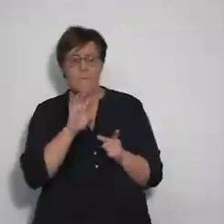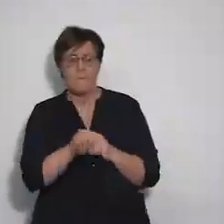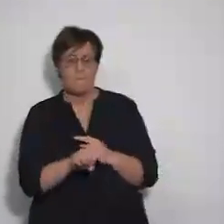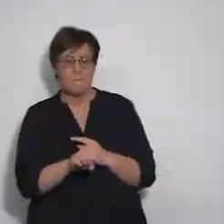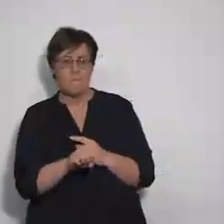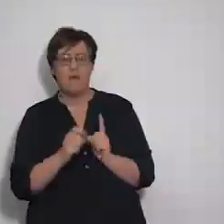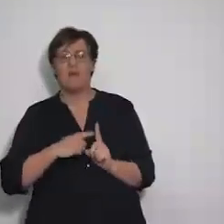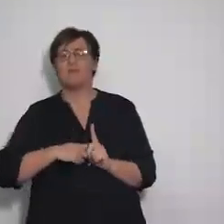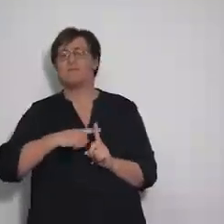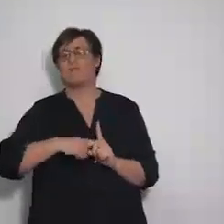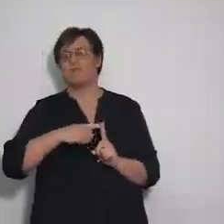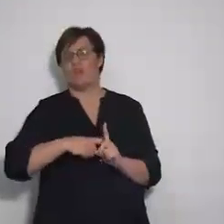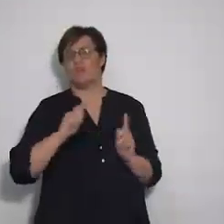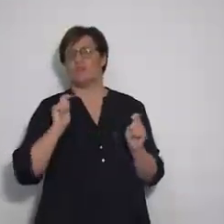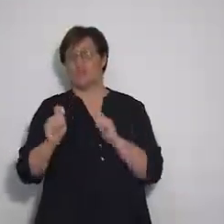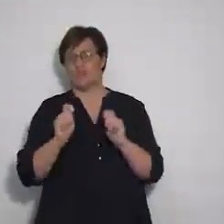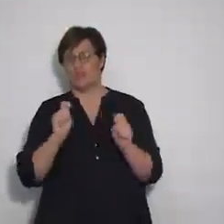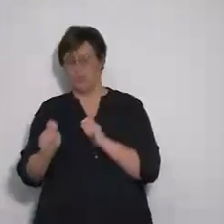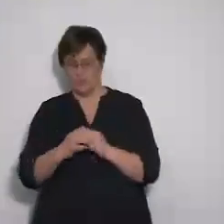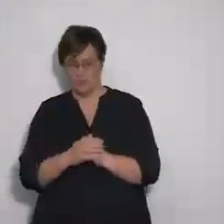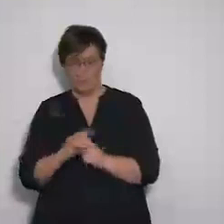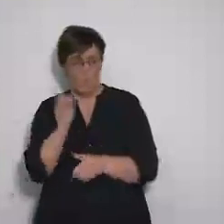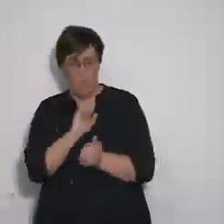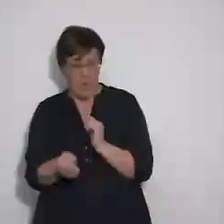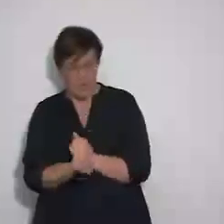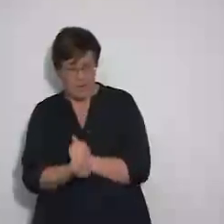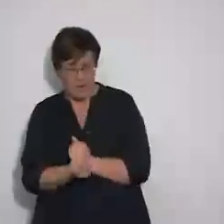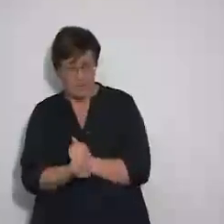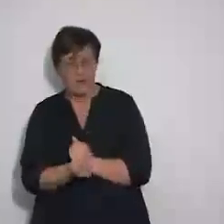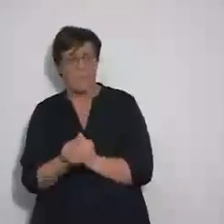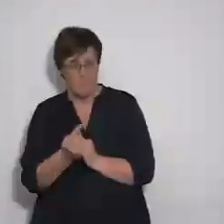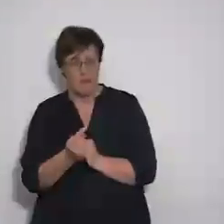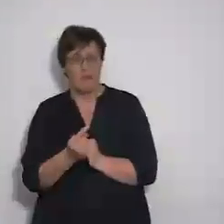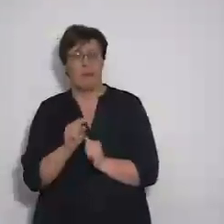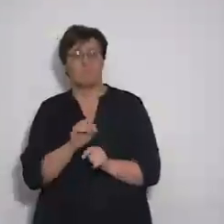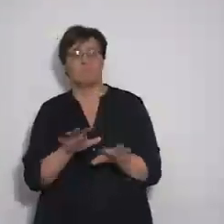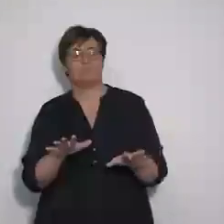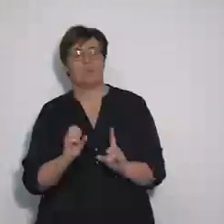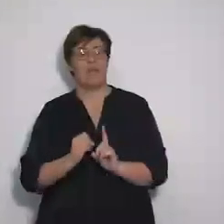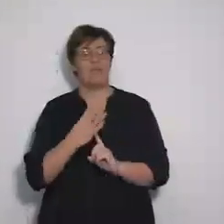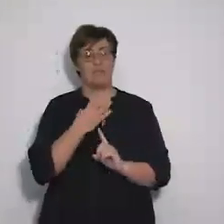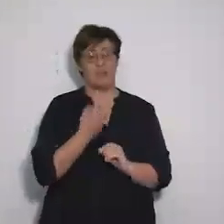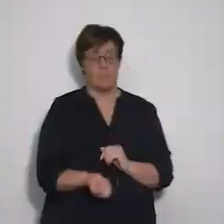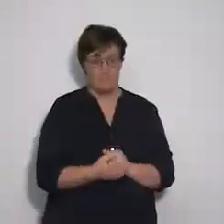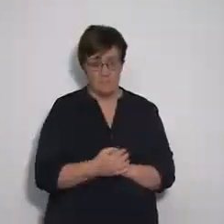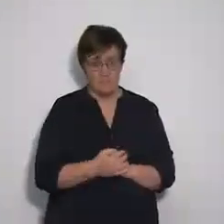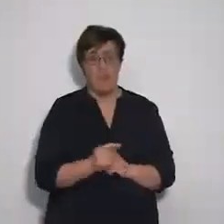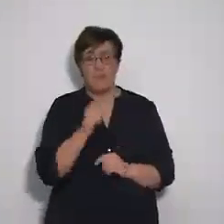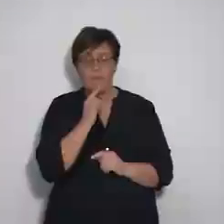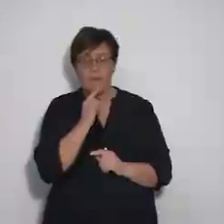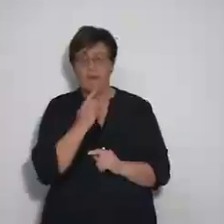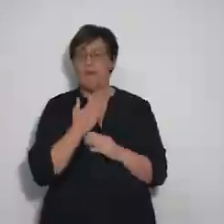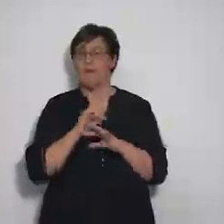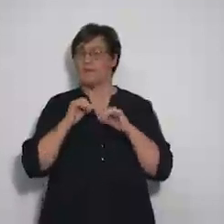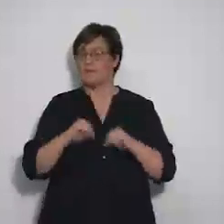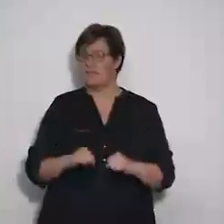you're going to find that the temperature changes, because what happens when you get a bacterial infection? Your